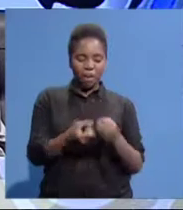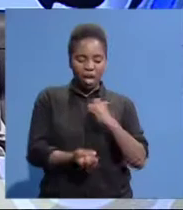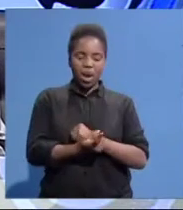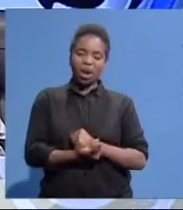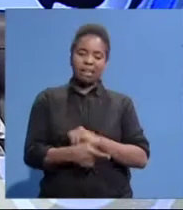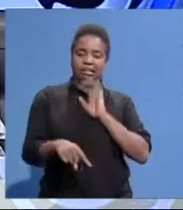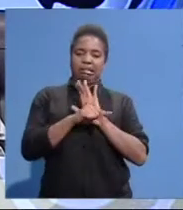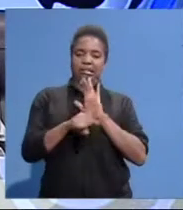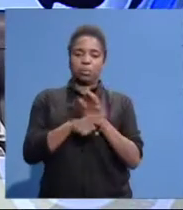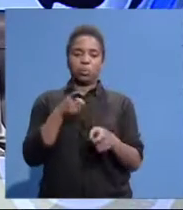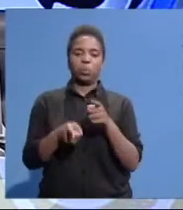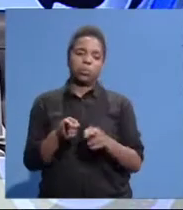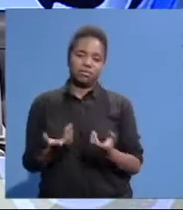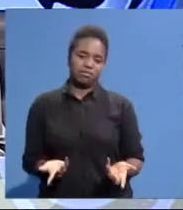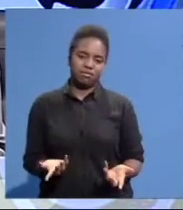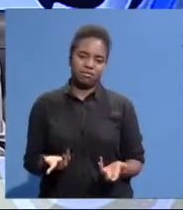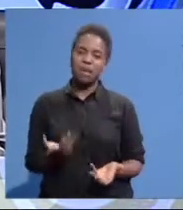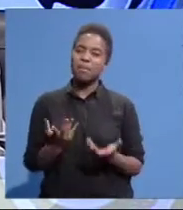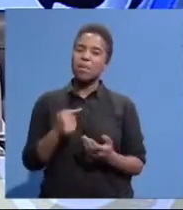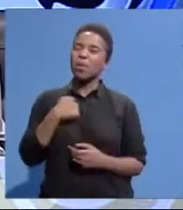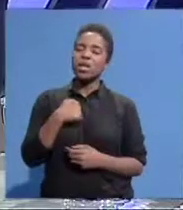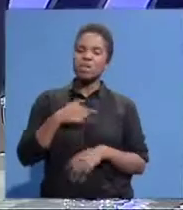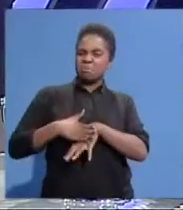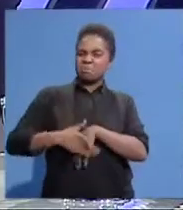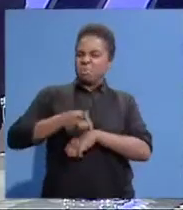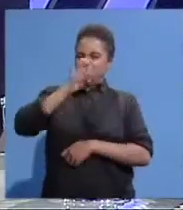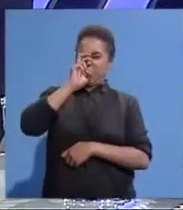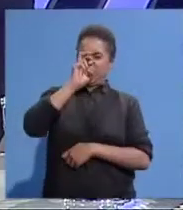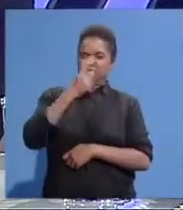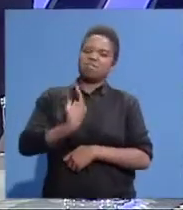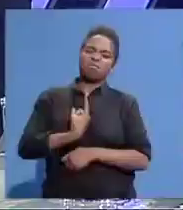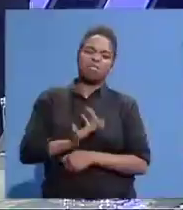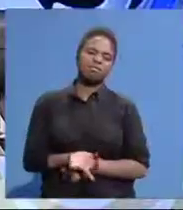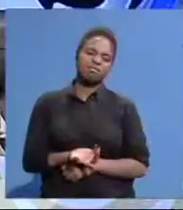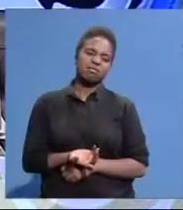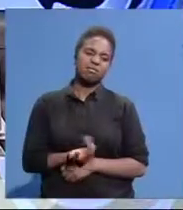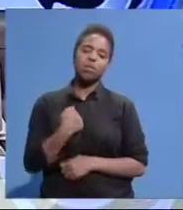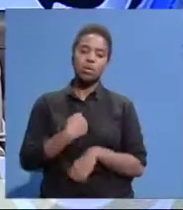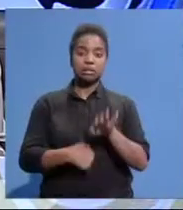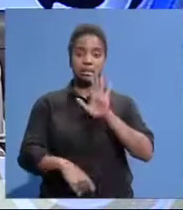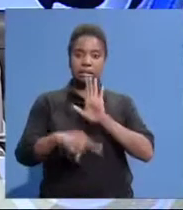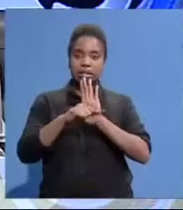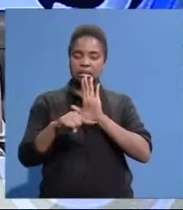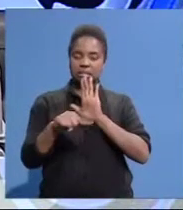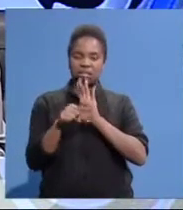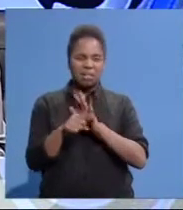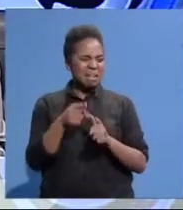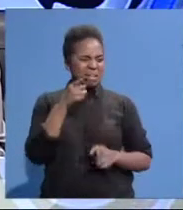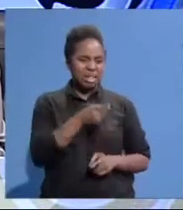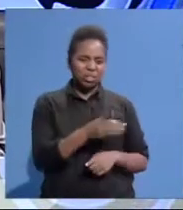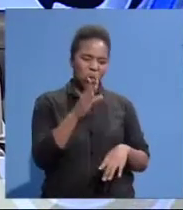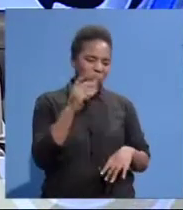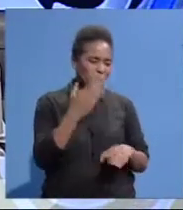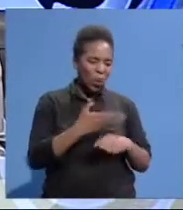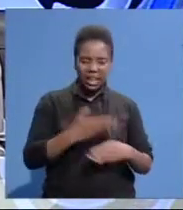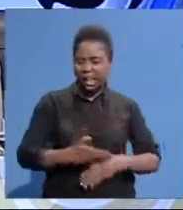a bit too hard on ourselves. And maybe get caught up in the negativity. I think we get caught up. I think there's a lot of